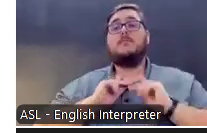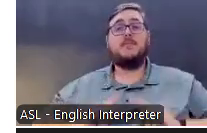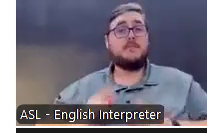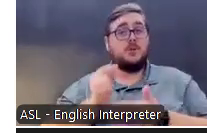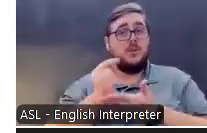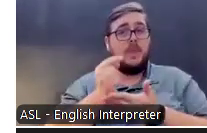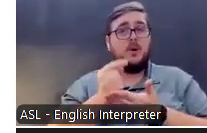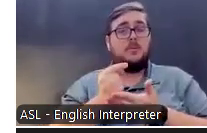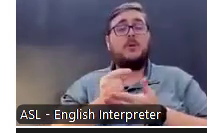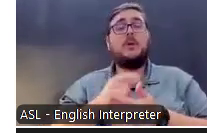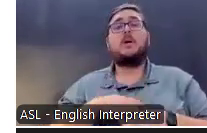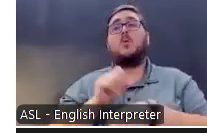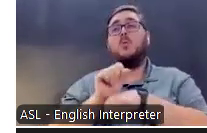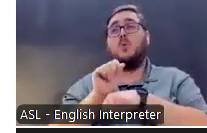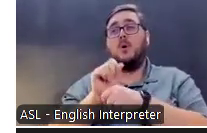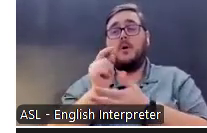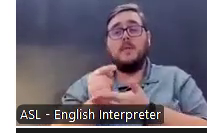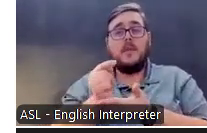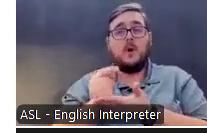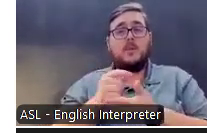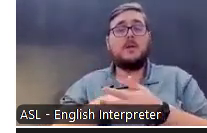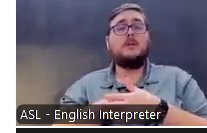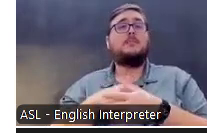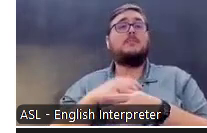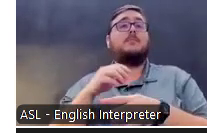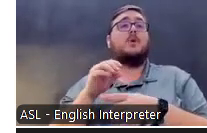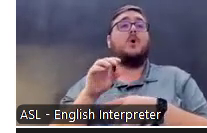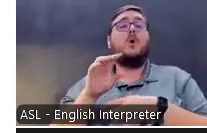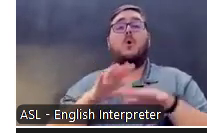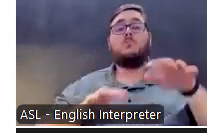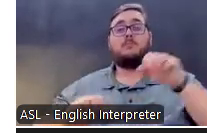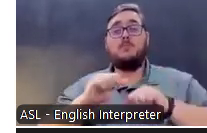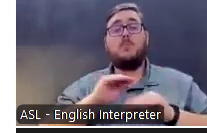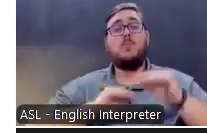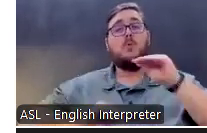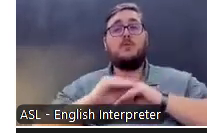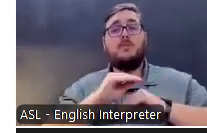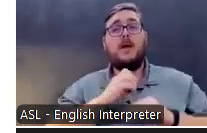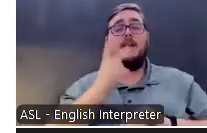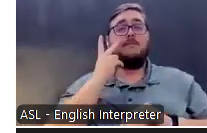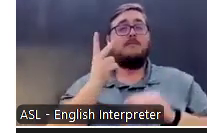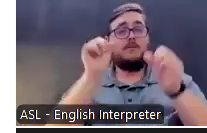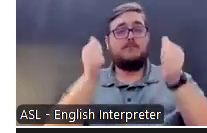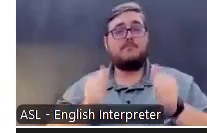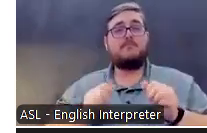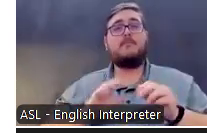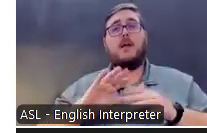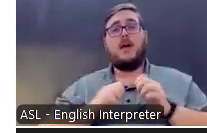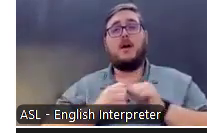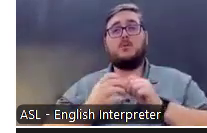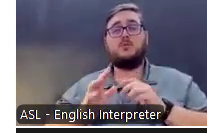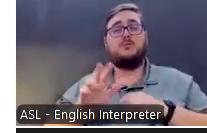therapy, occupational therapy, orientation and mobility, school health services,